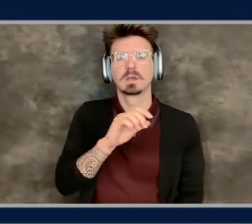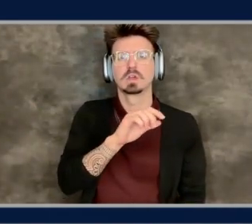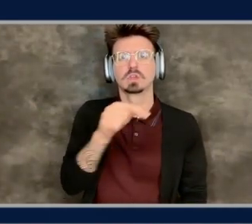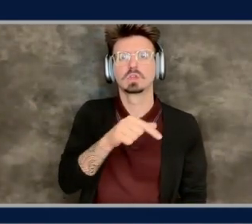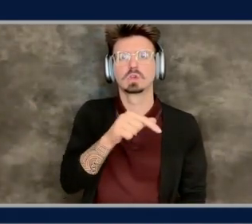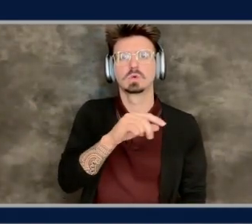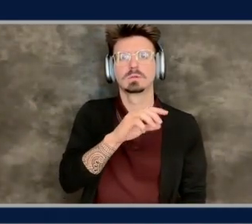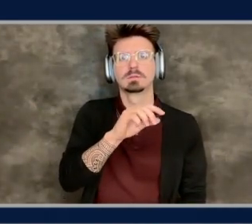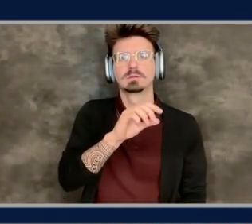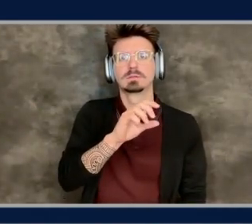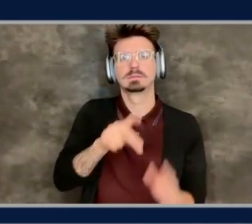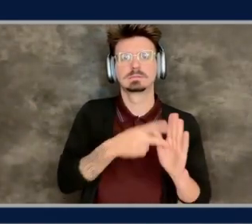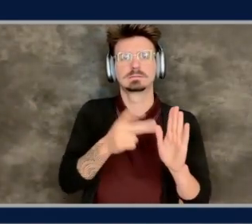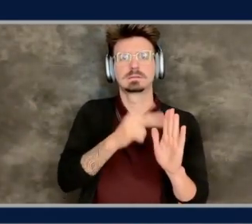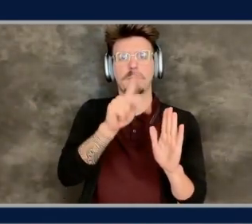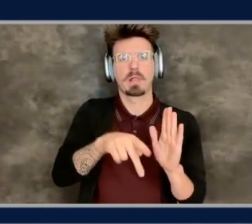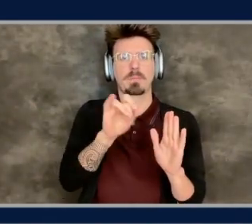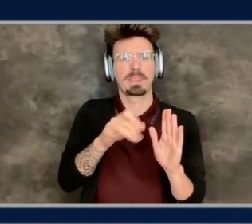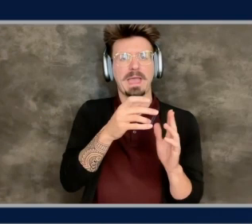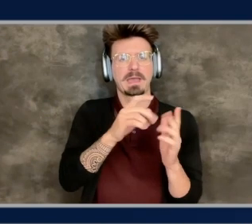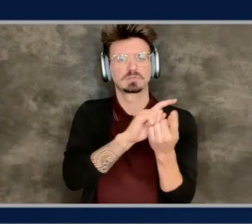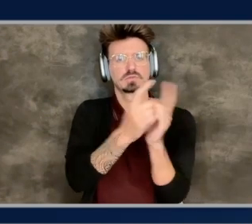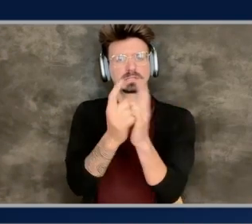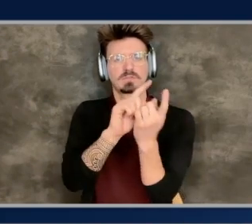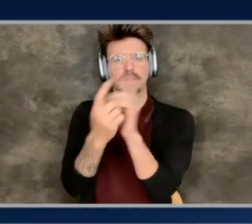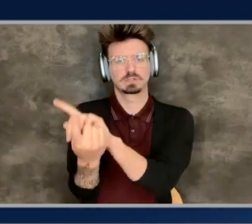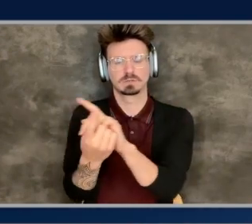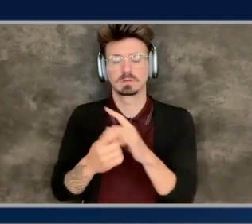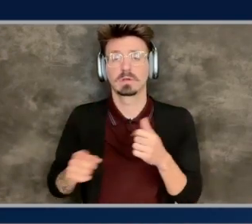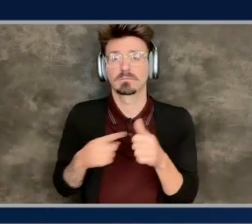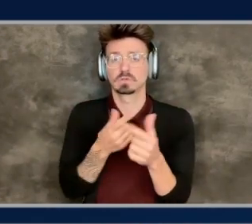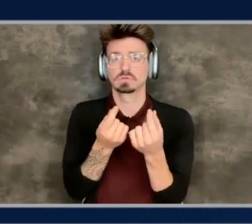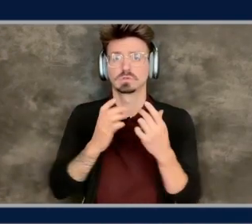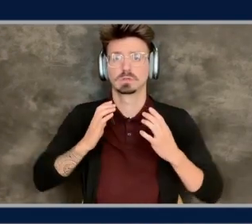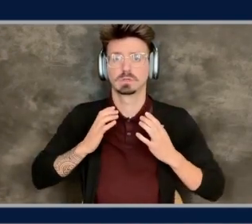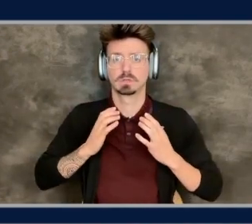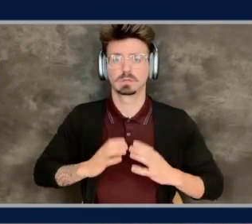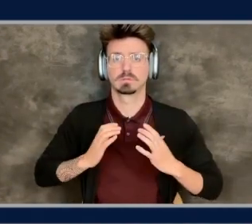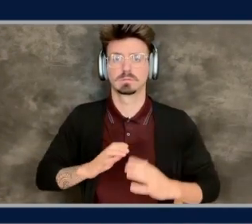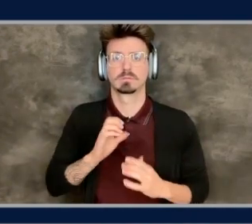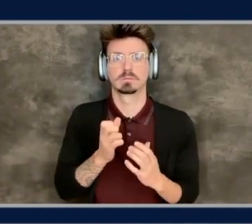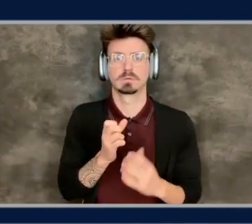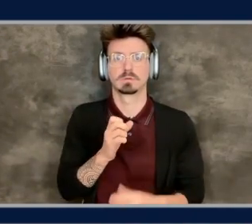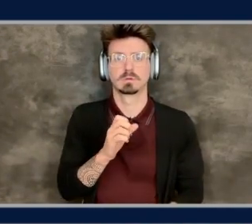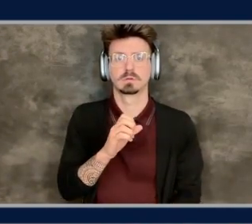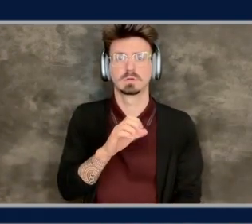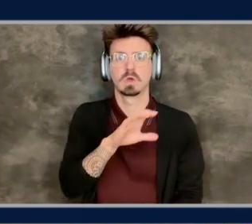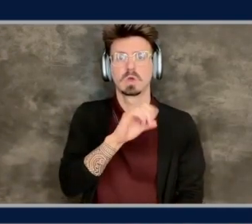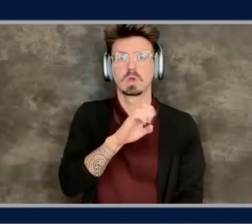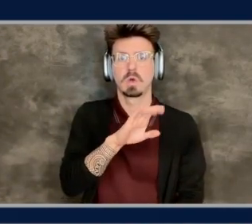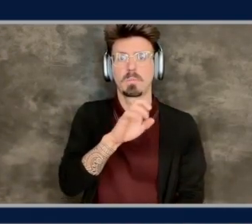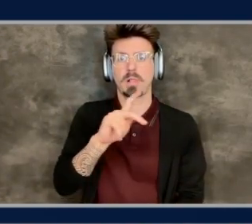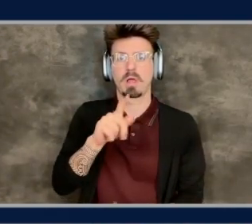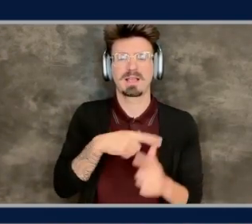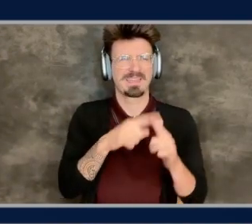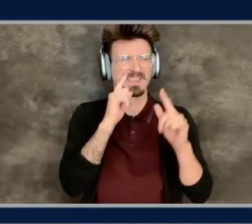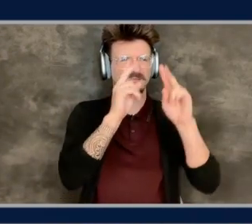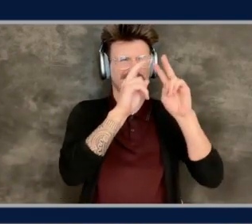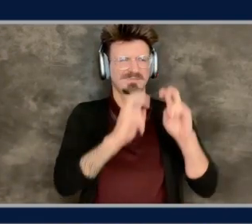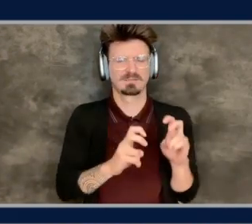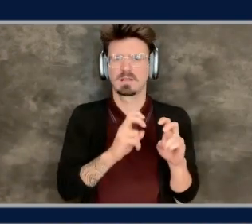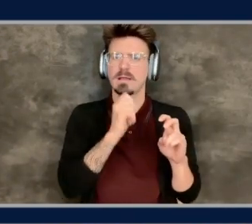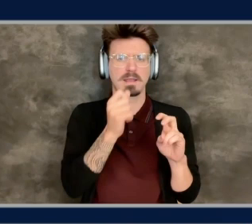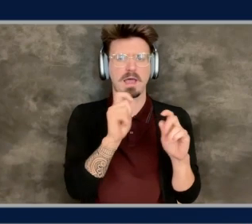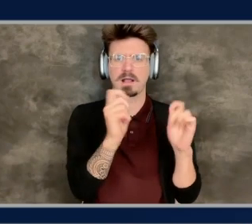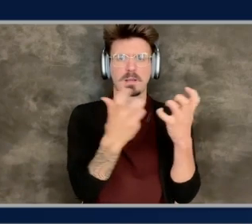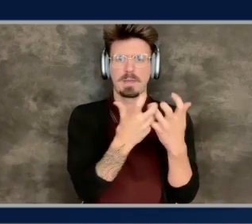.NET transformation, right? So what we do is we take customer's source code block and we analyze it for incompatibilities, identify all the